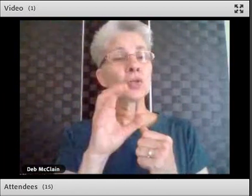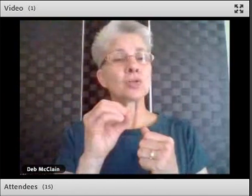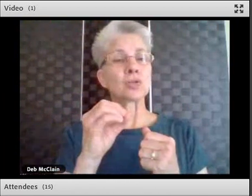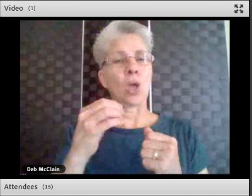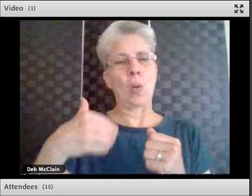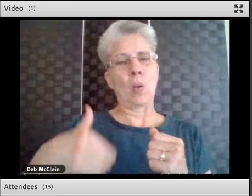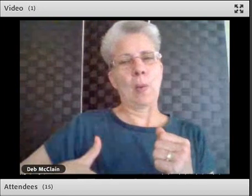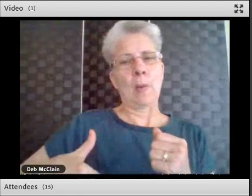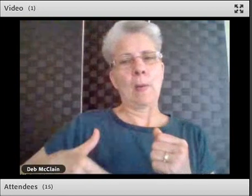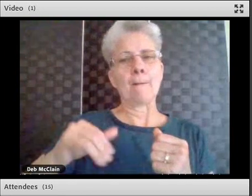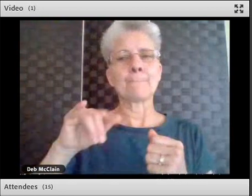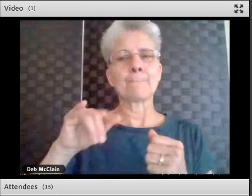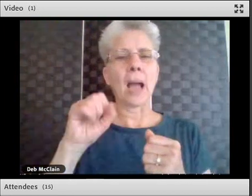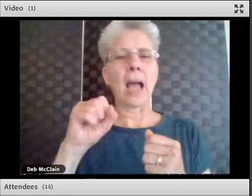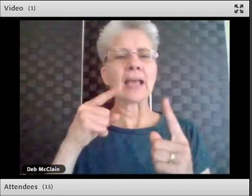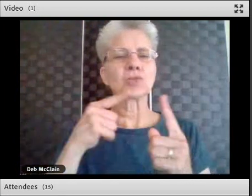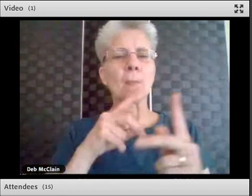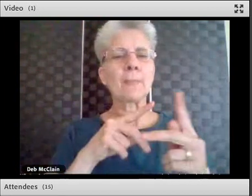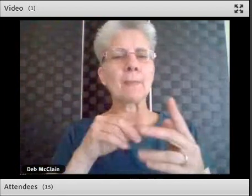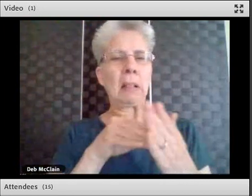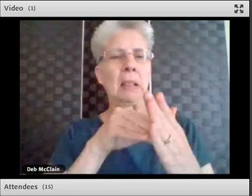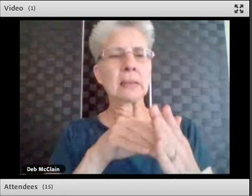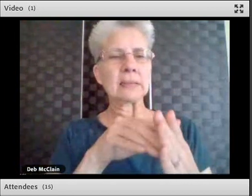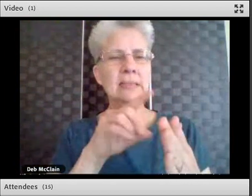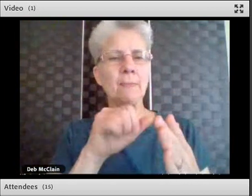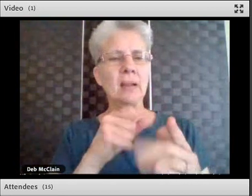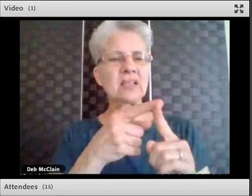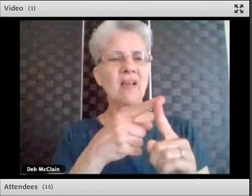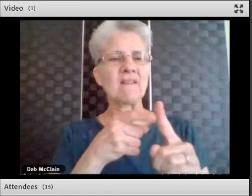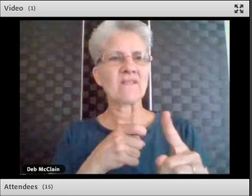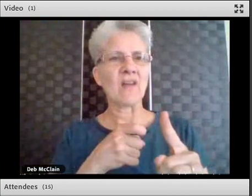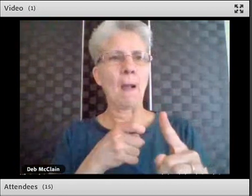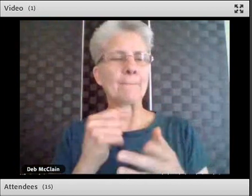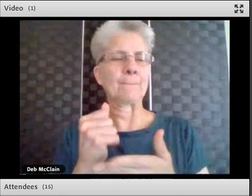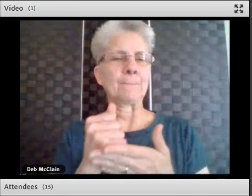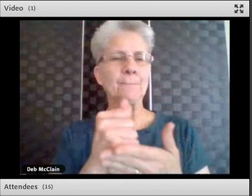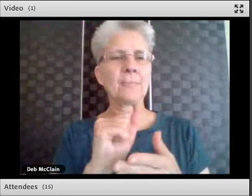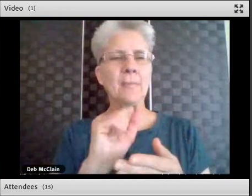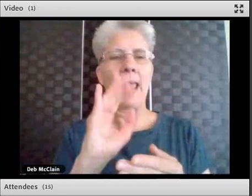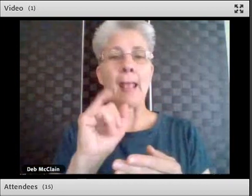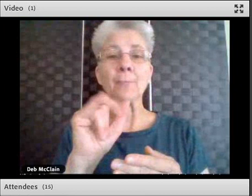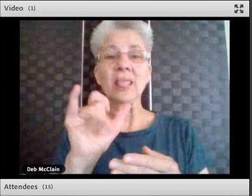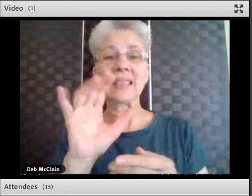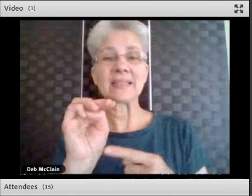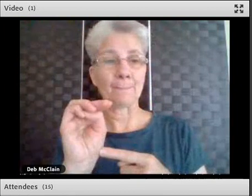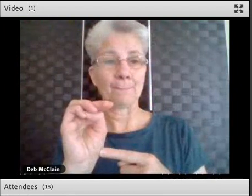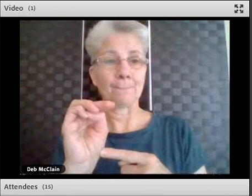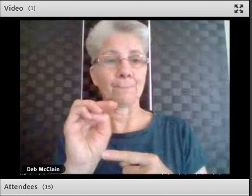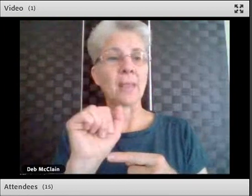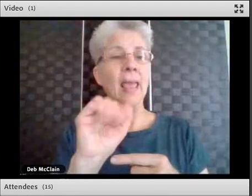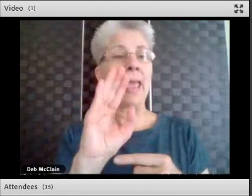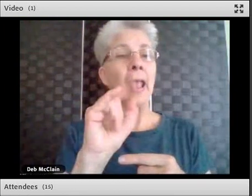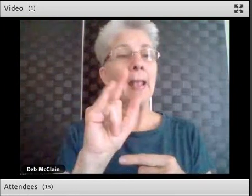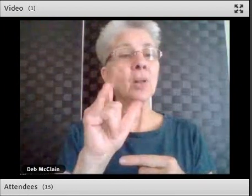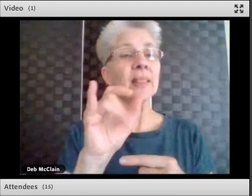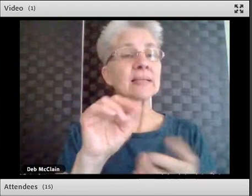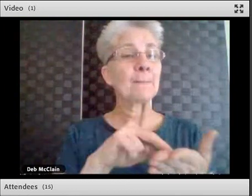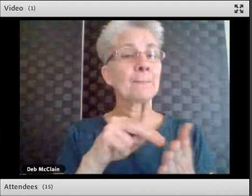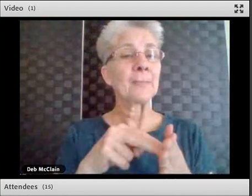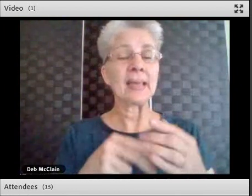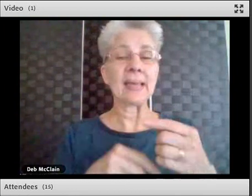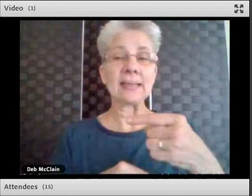bias toward people with disabilities stems largely from ableism. And ableism, in